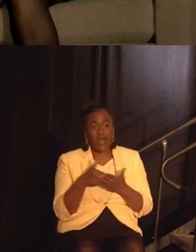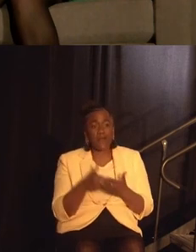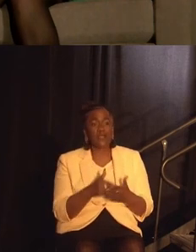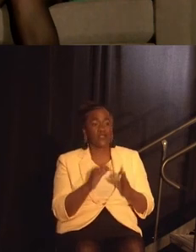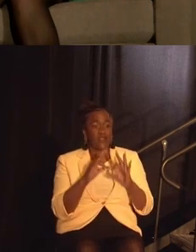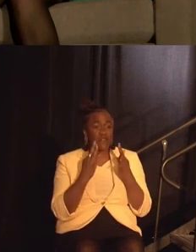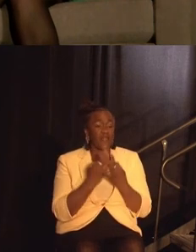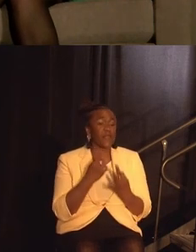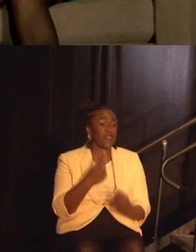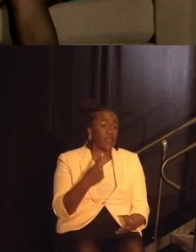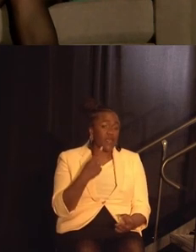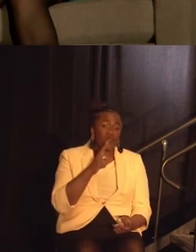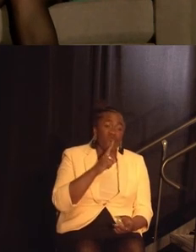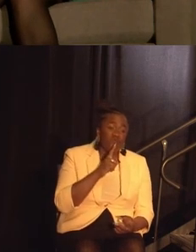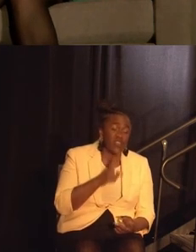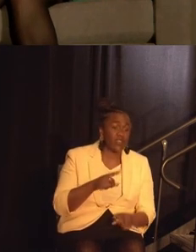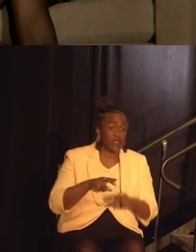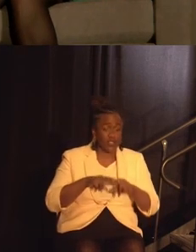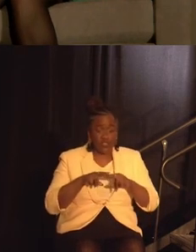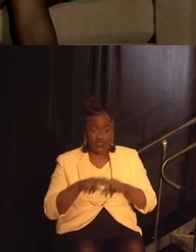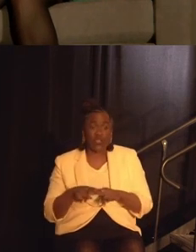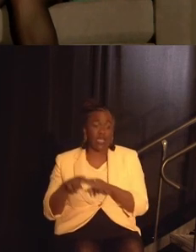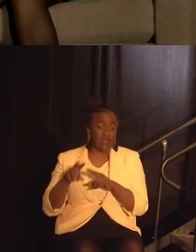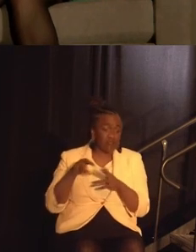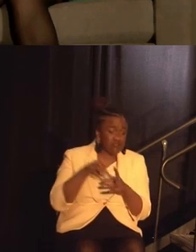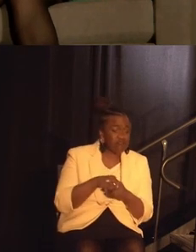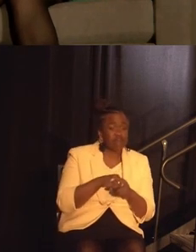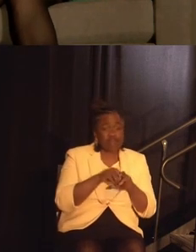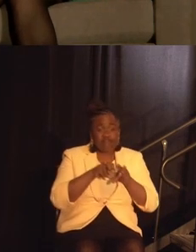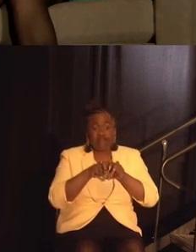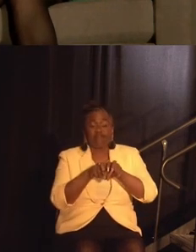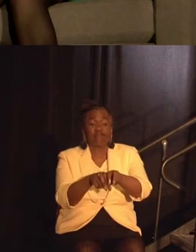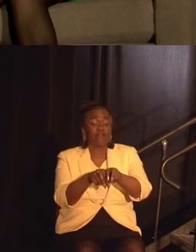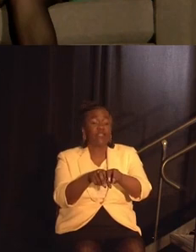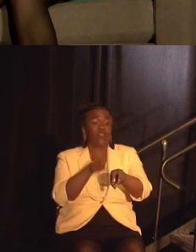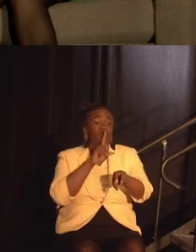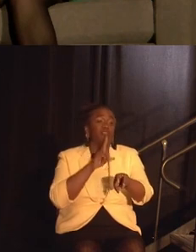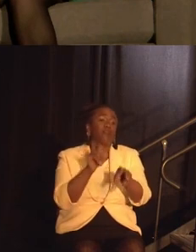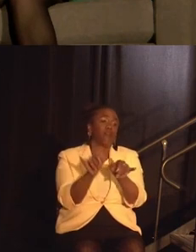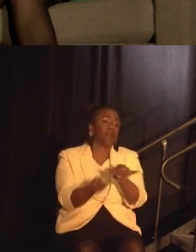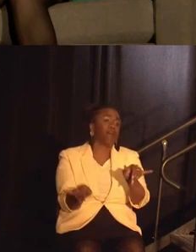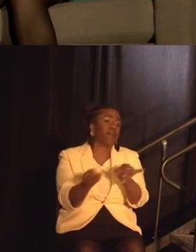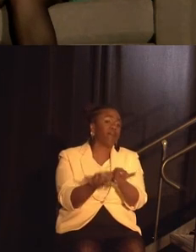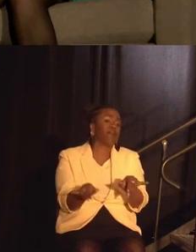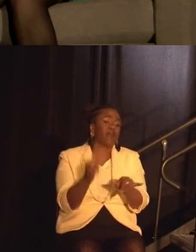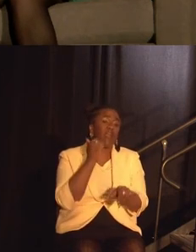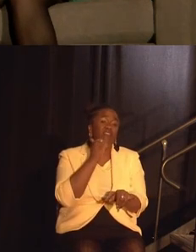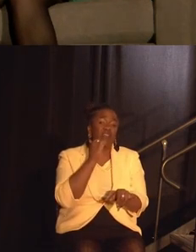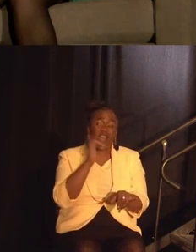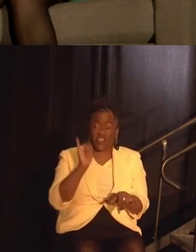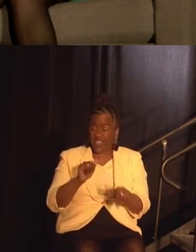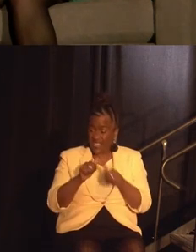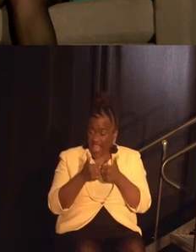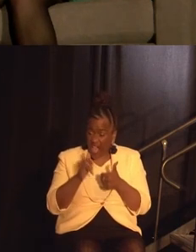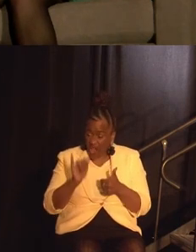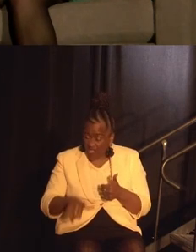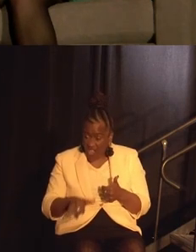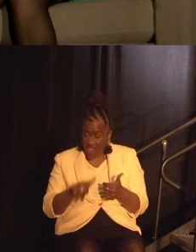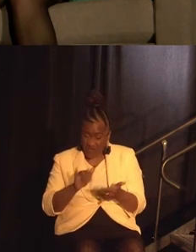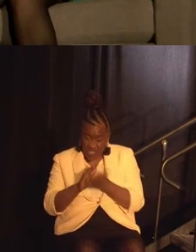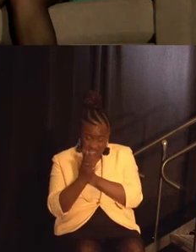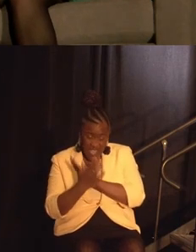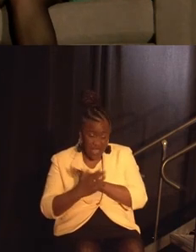with them, making a train car a beach in and of itself, glitter of the sea. This is how the boardwalk came to be,